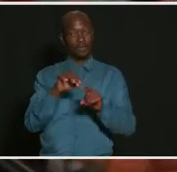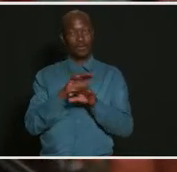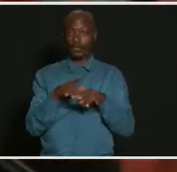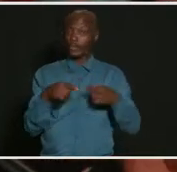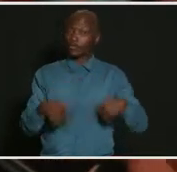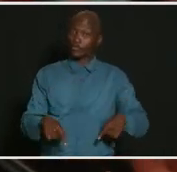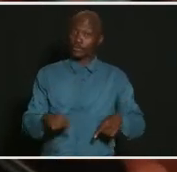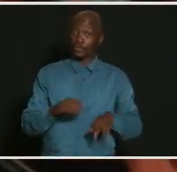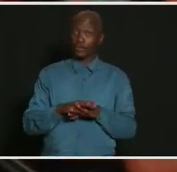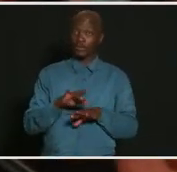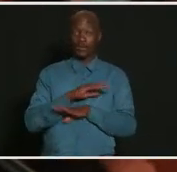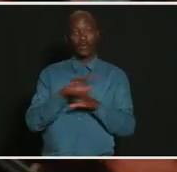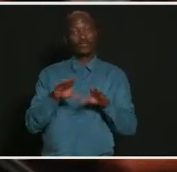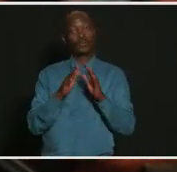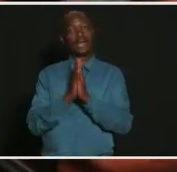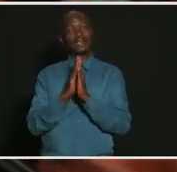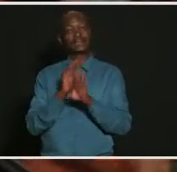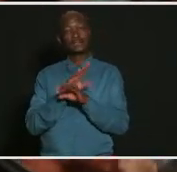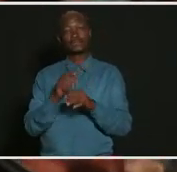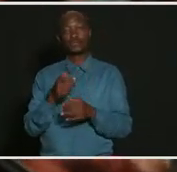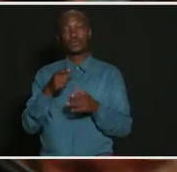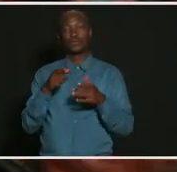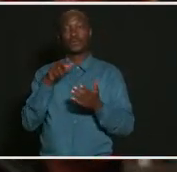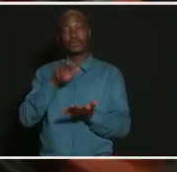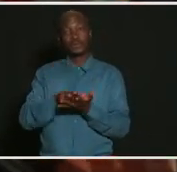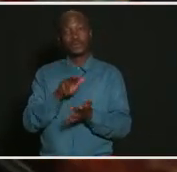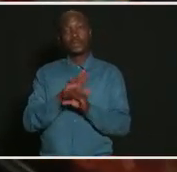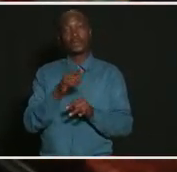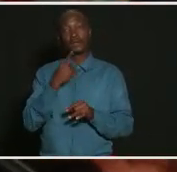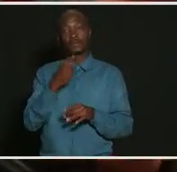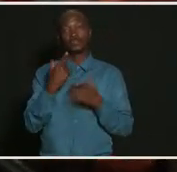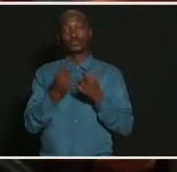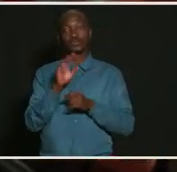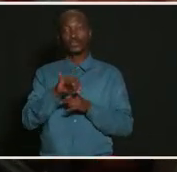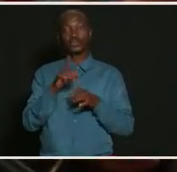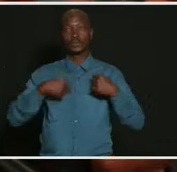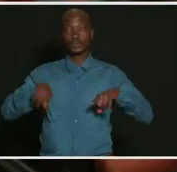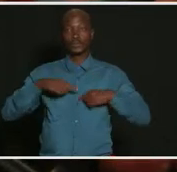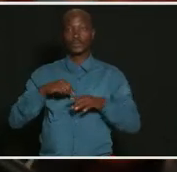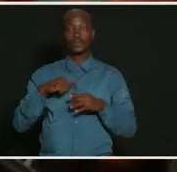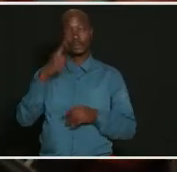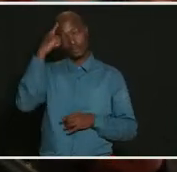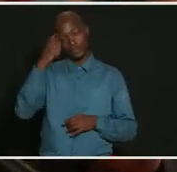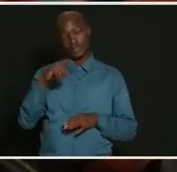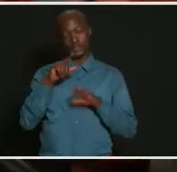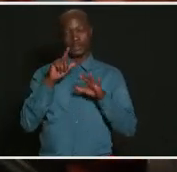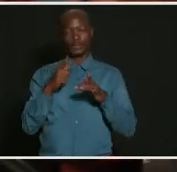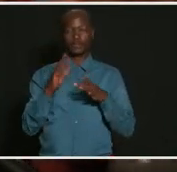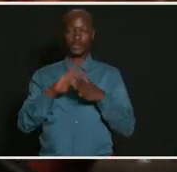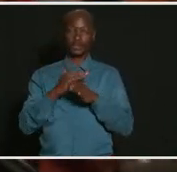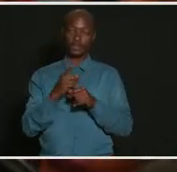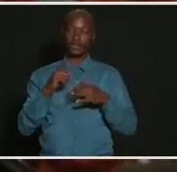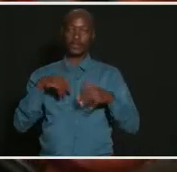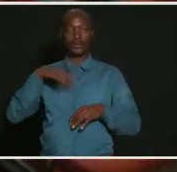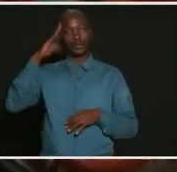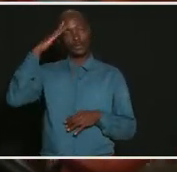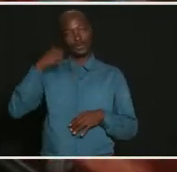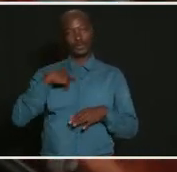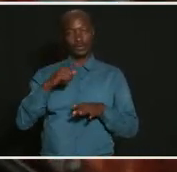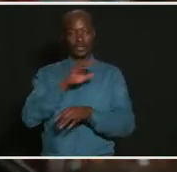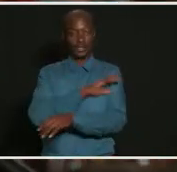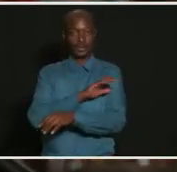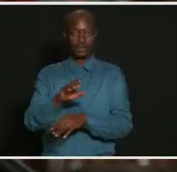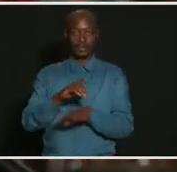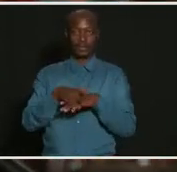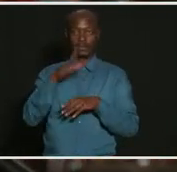fear and we're not asking for permission from anybody but we're doing this because we are believers and we're doing this because we we know the man that